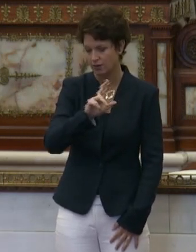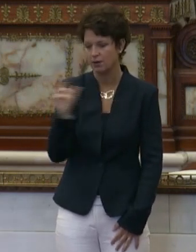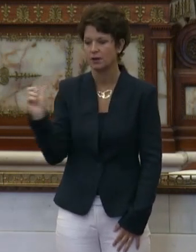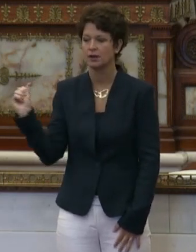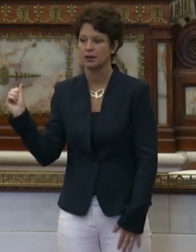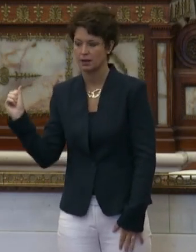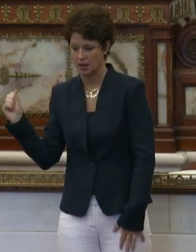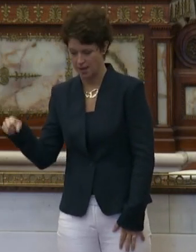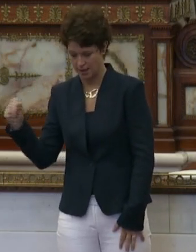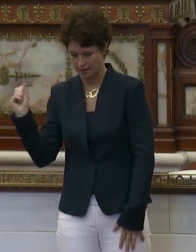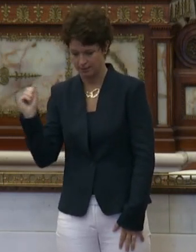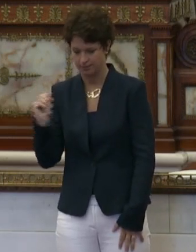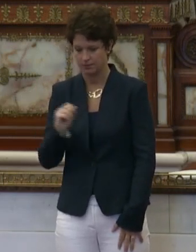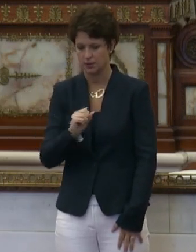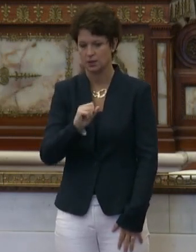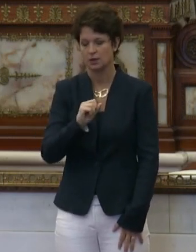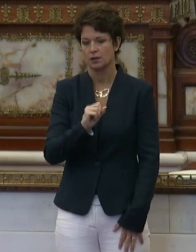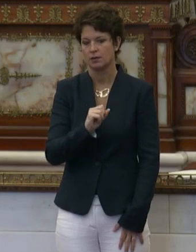Gauthier.